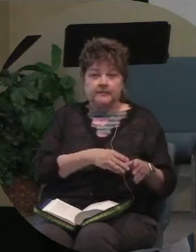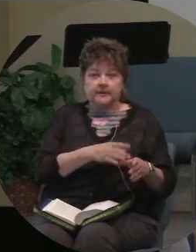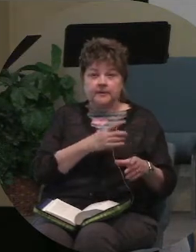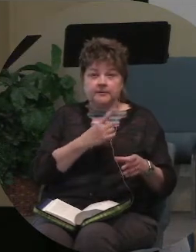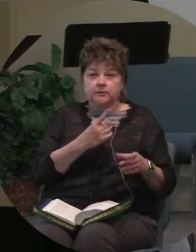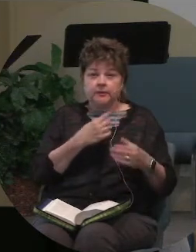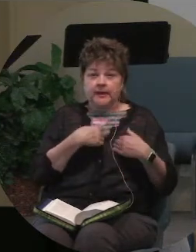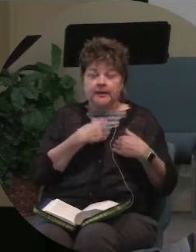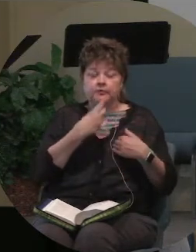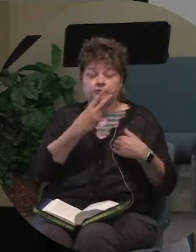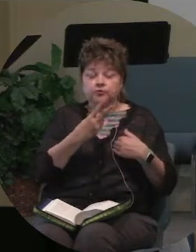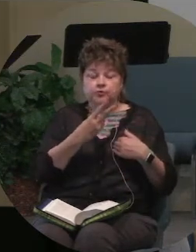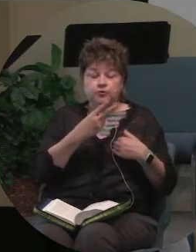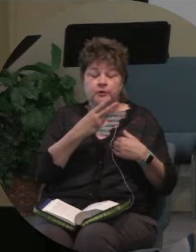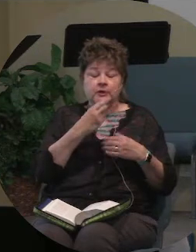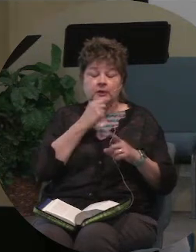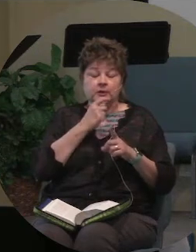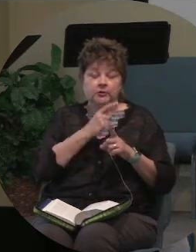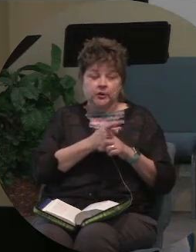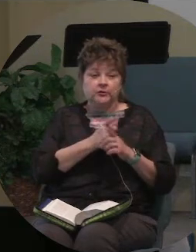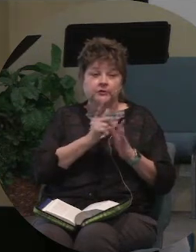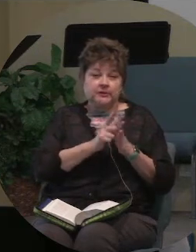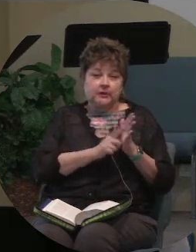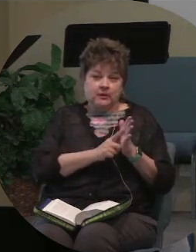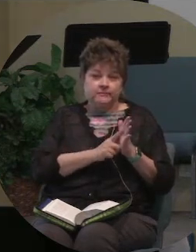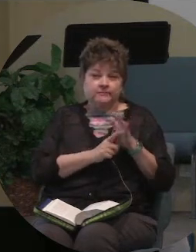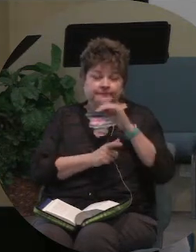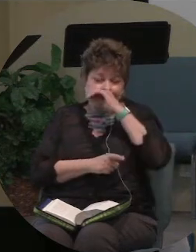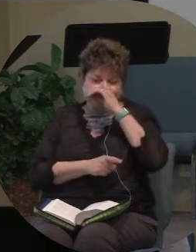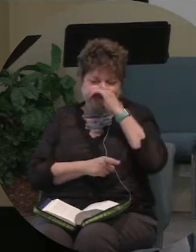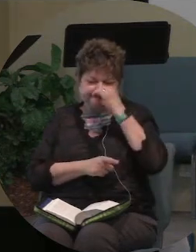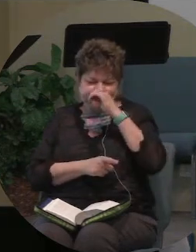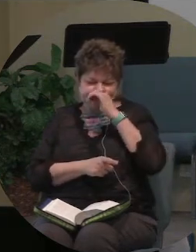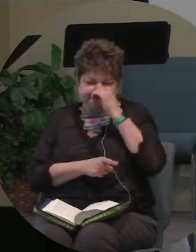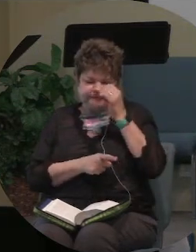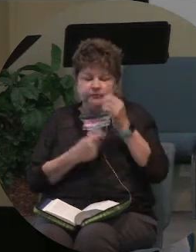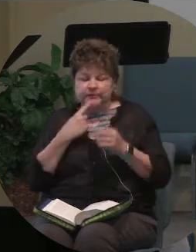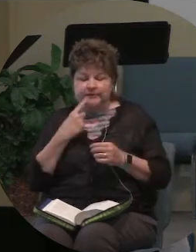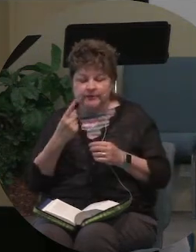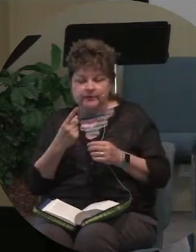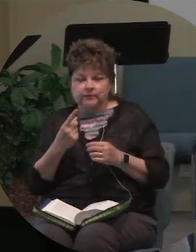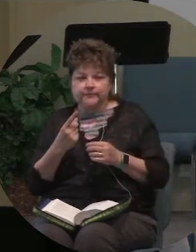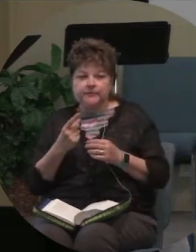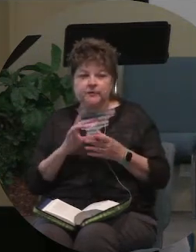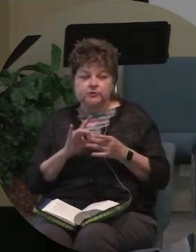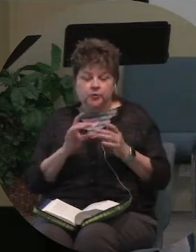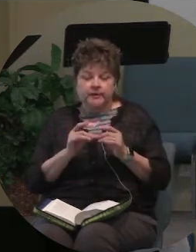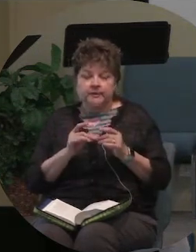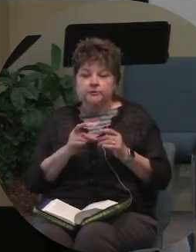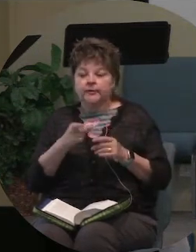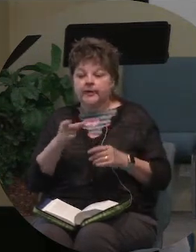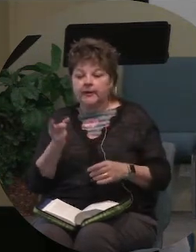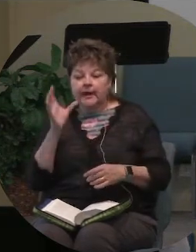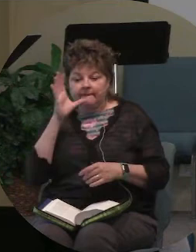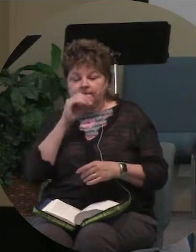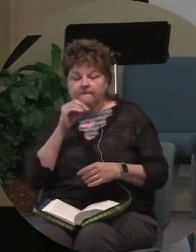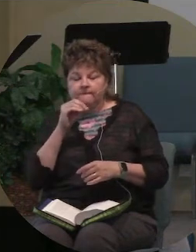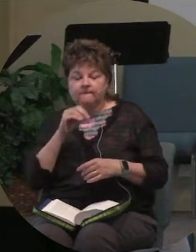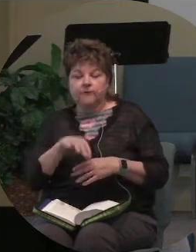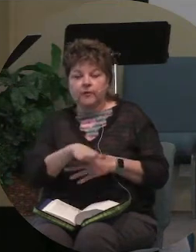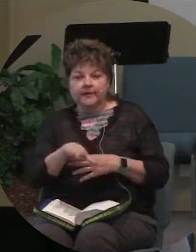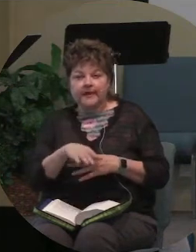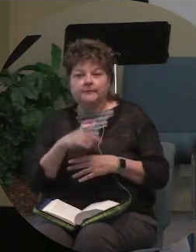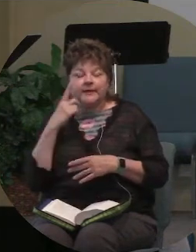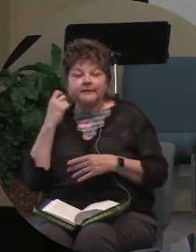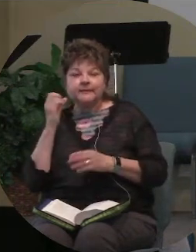daughters-in-law. I'm going to tell you the rest of the story, and then I'm going to read a section. So they're in a foreign land because there's a famine in